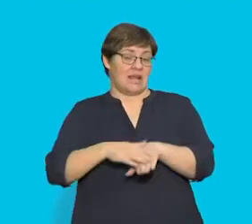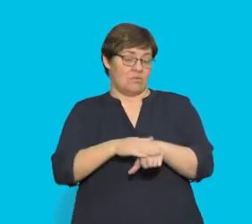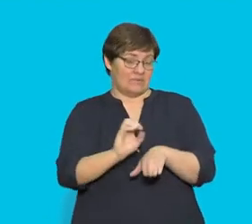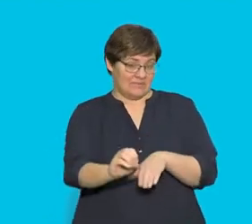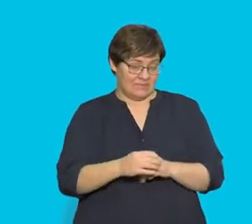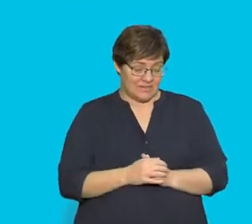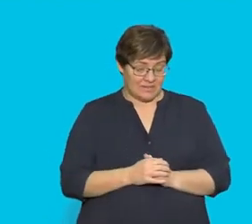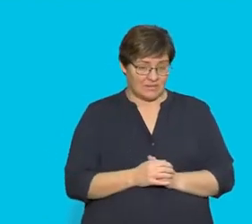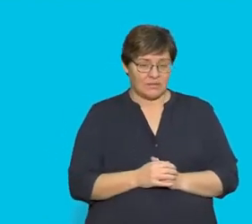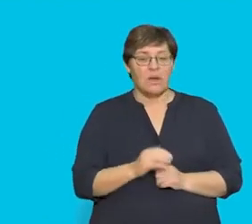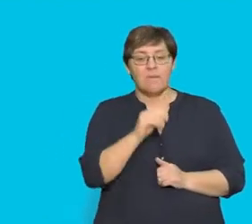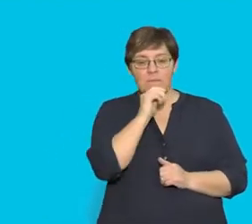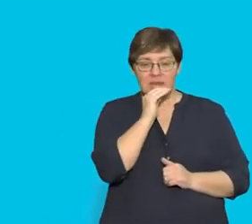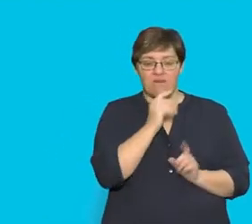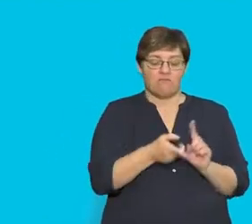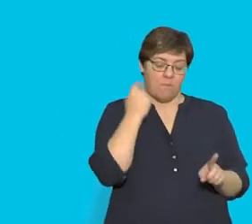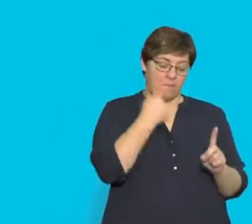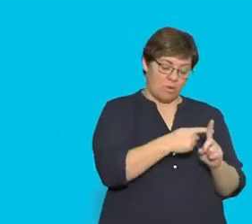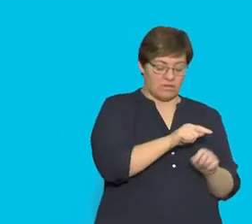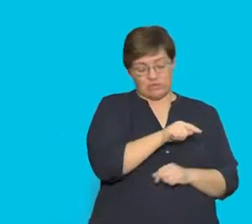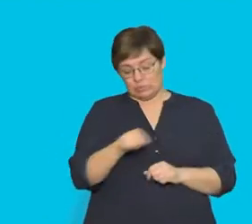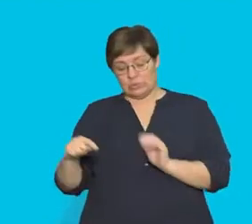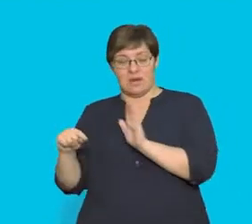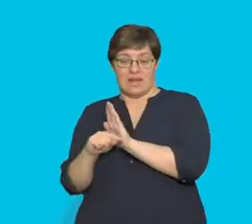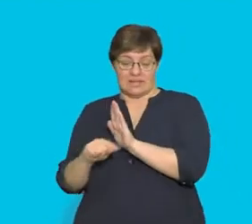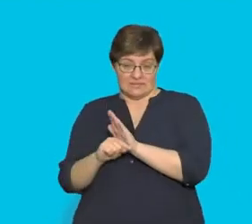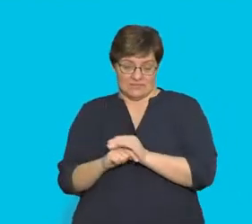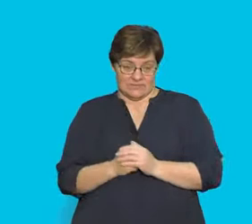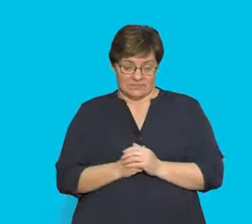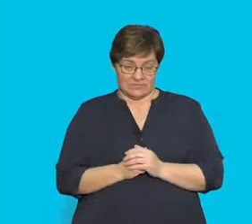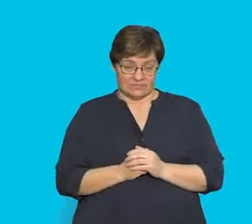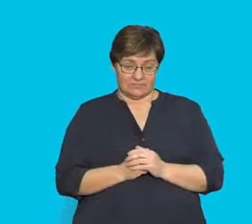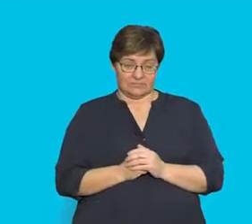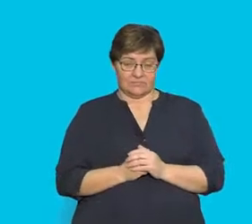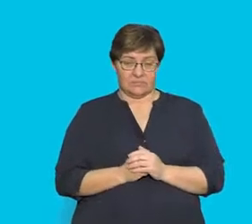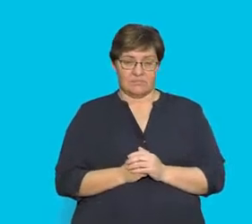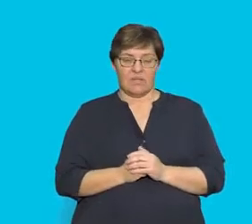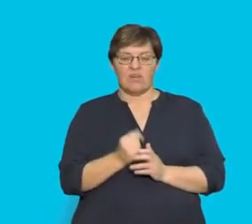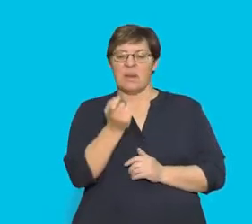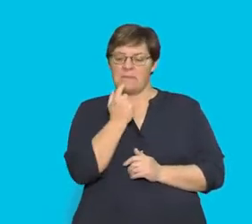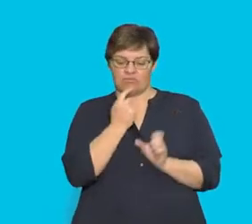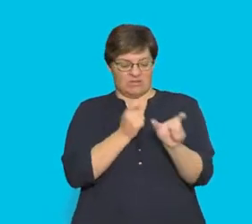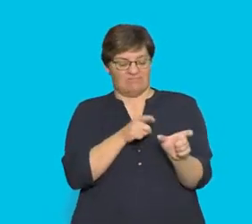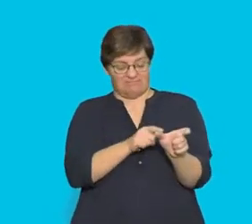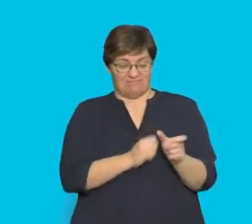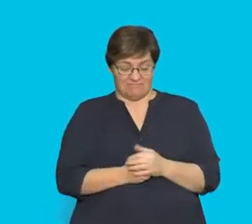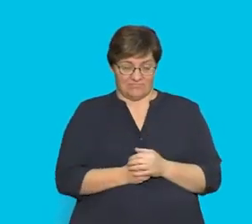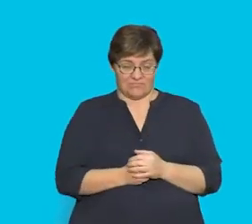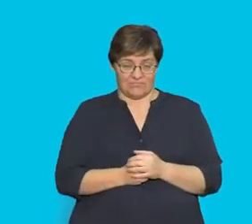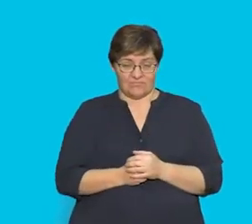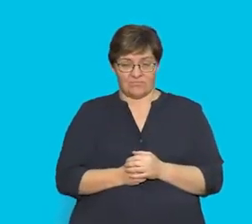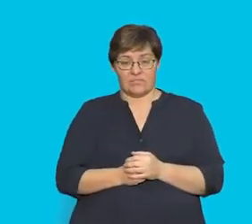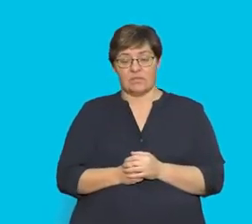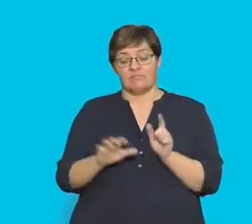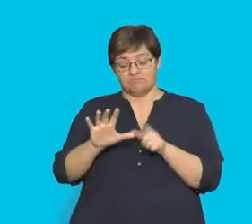Conventional current means it's from the positive to the negative terminal of the battery. The thumb points in the